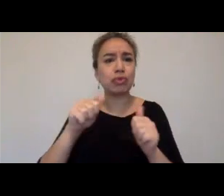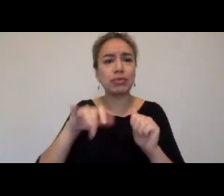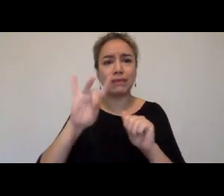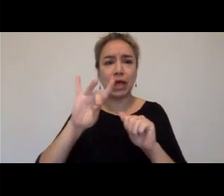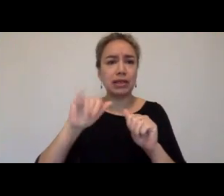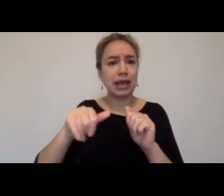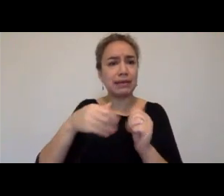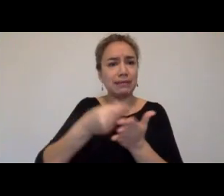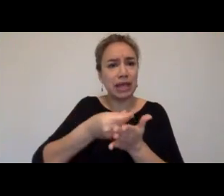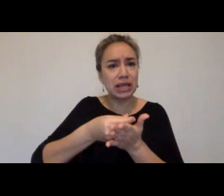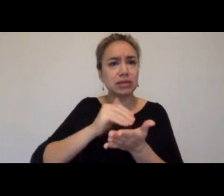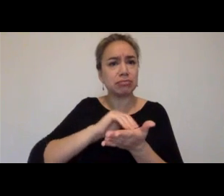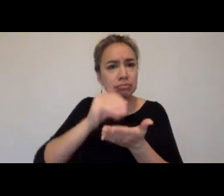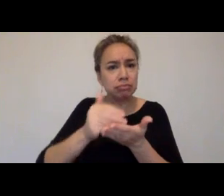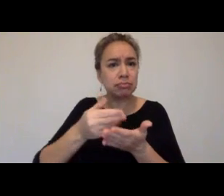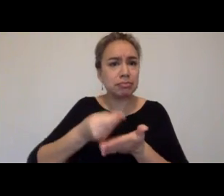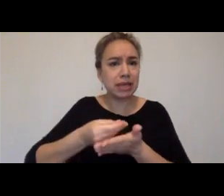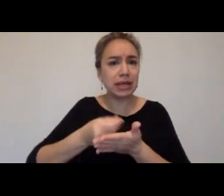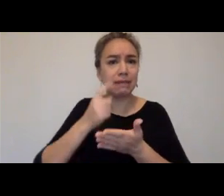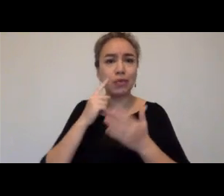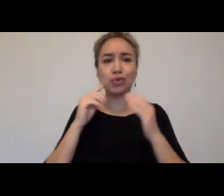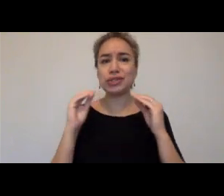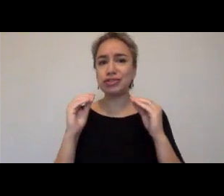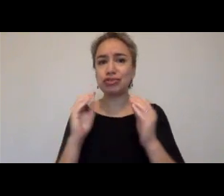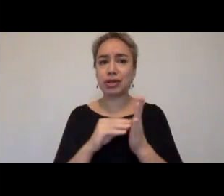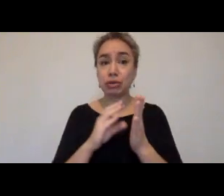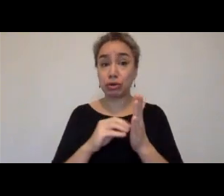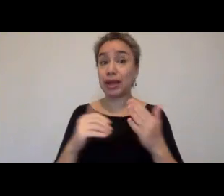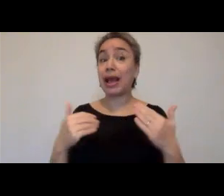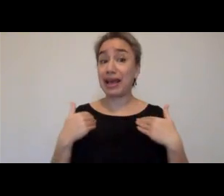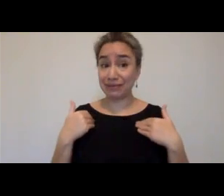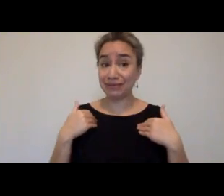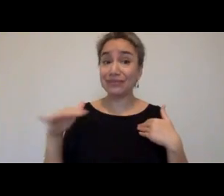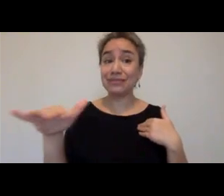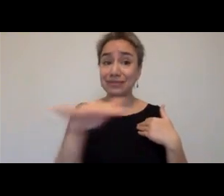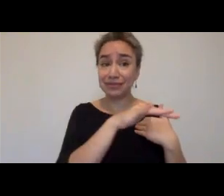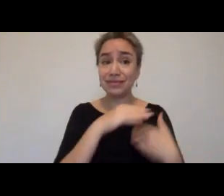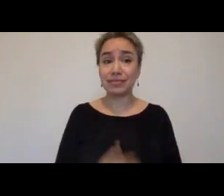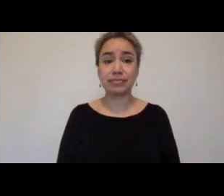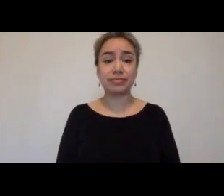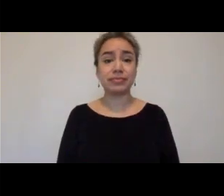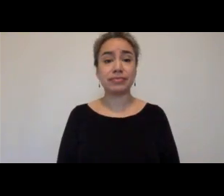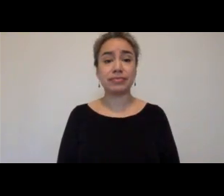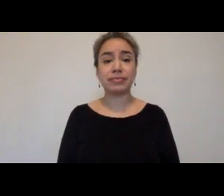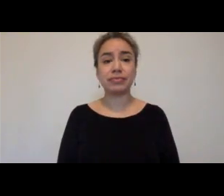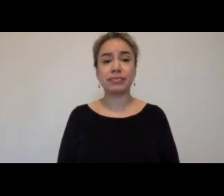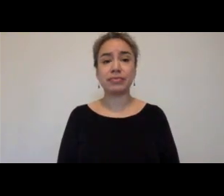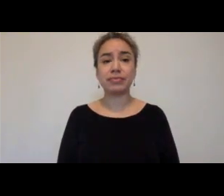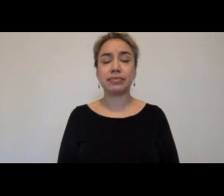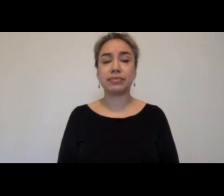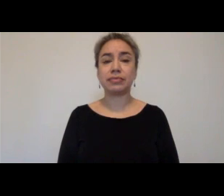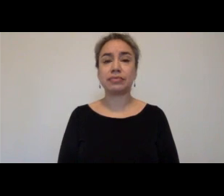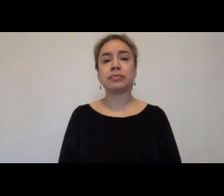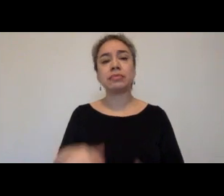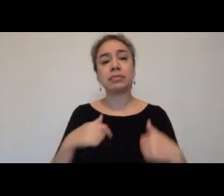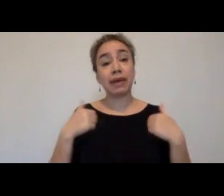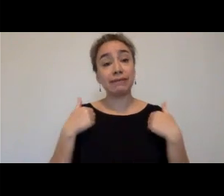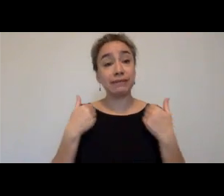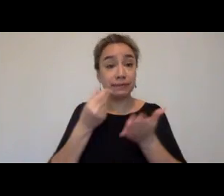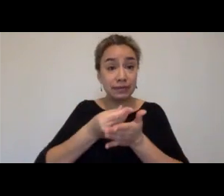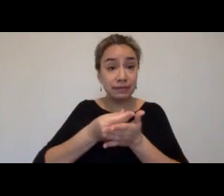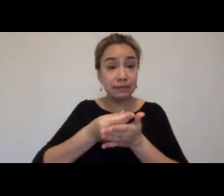money for teaching and learning because they do exist. So I've got funding through